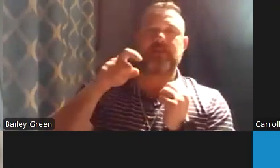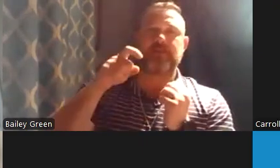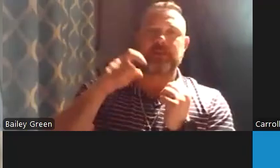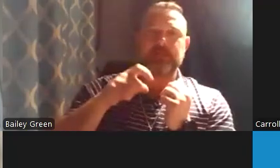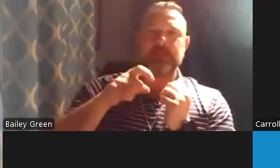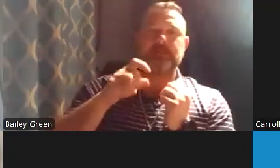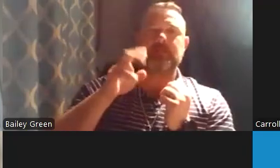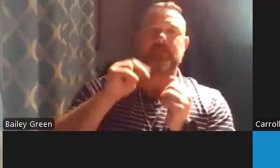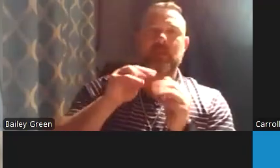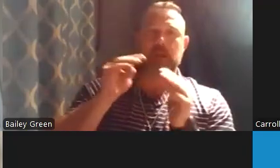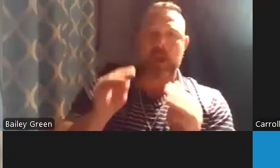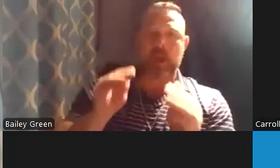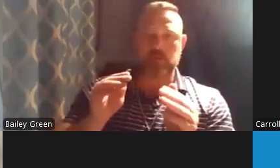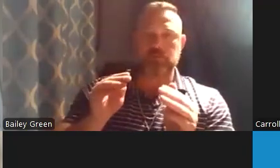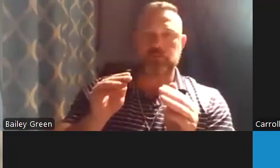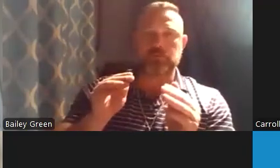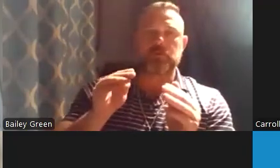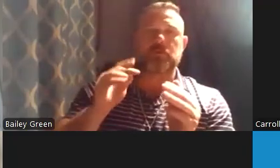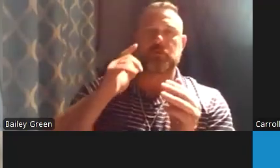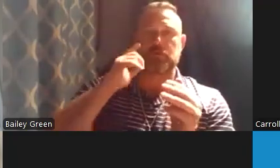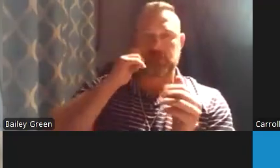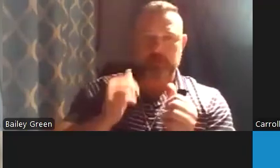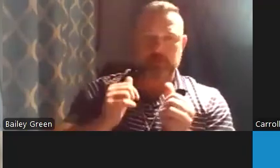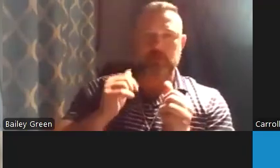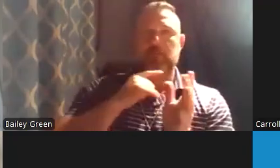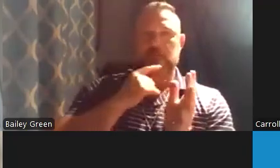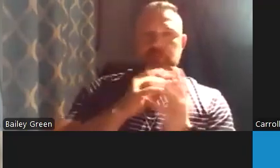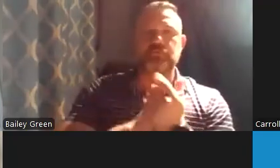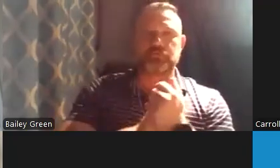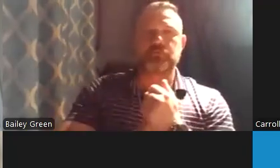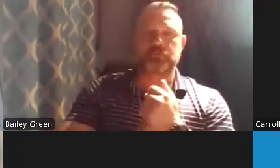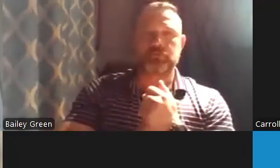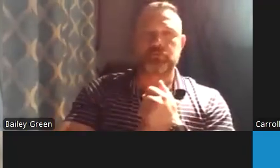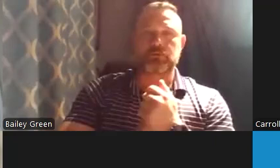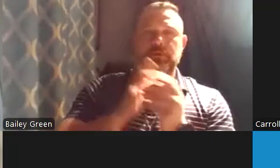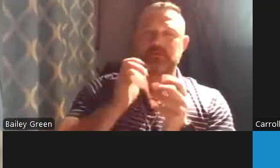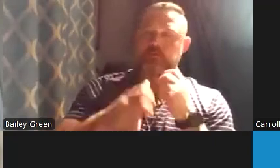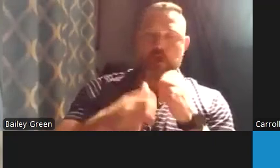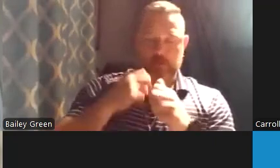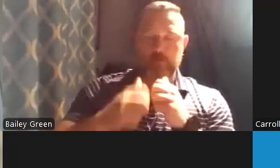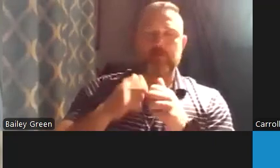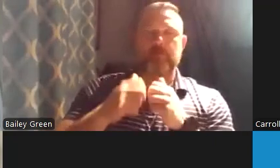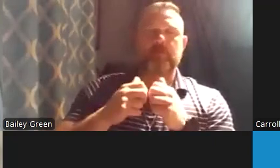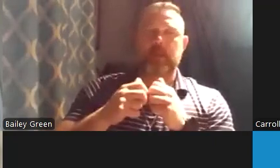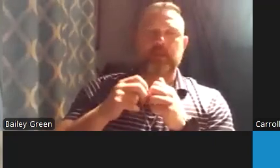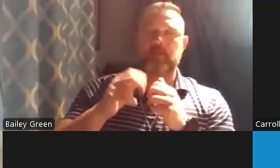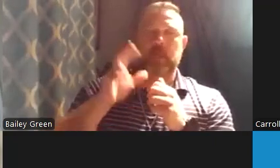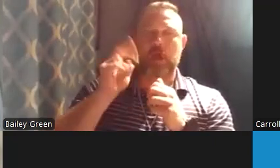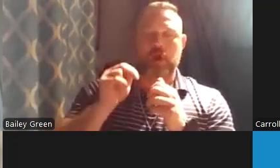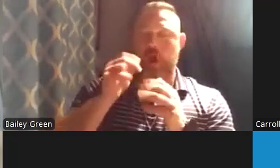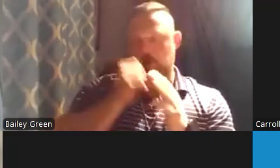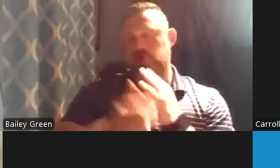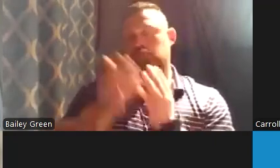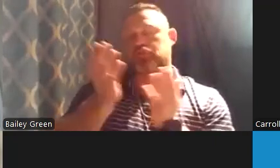the unhoused, dementing population, which is such a problem and so underserved? I'd